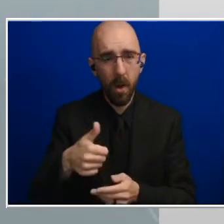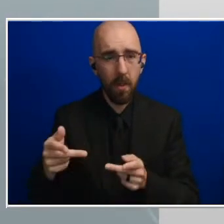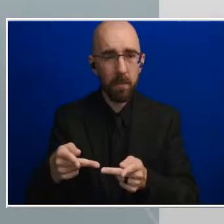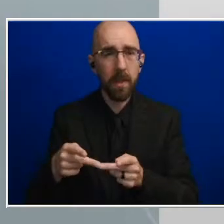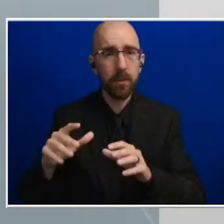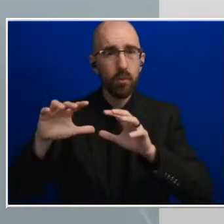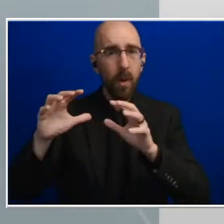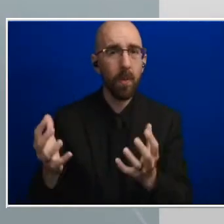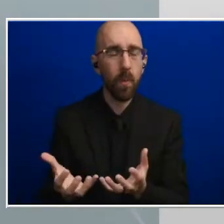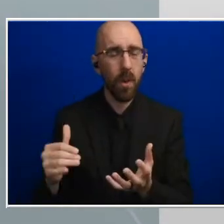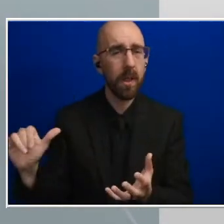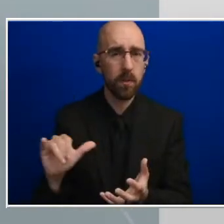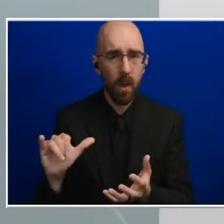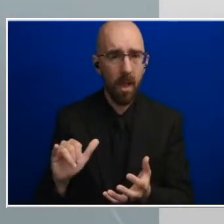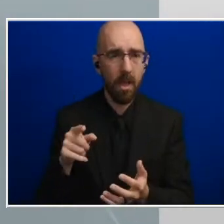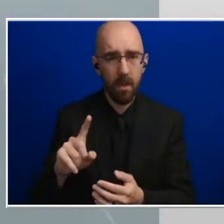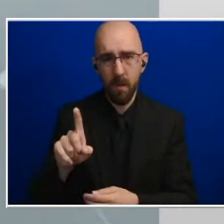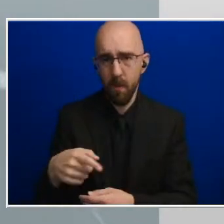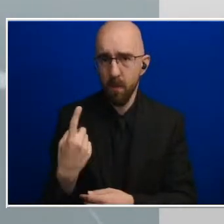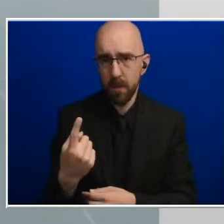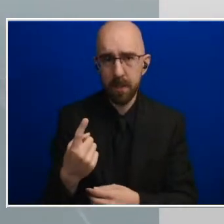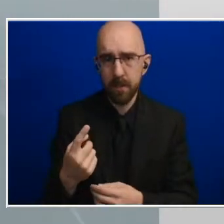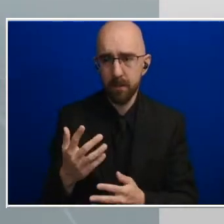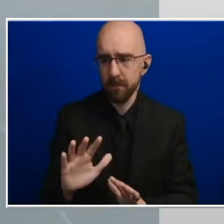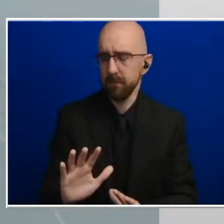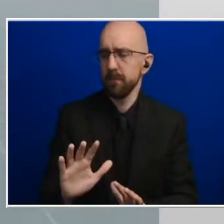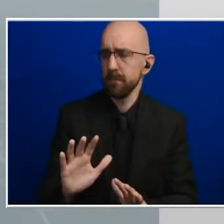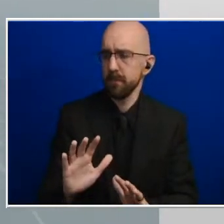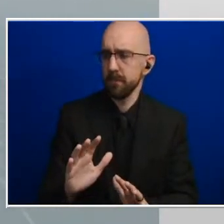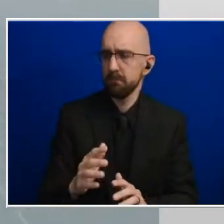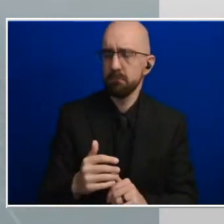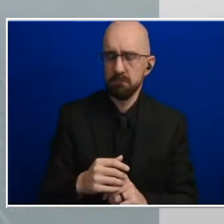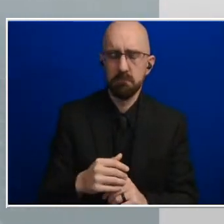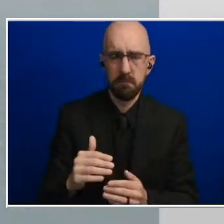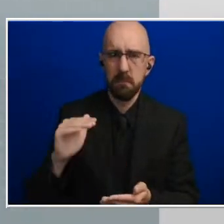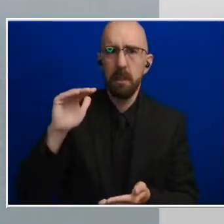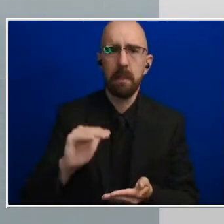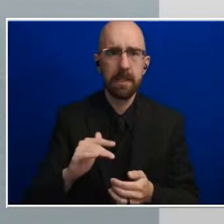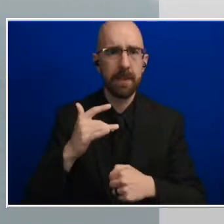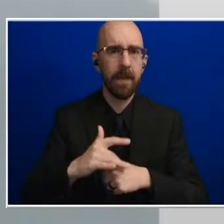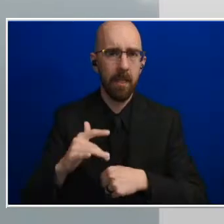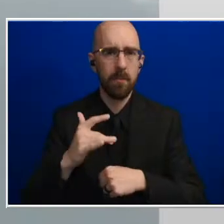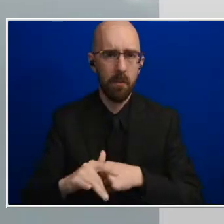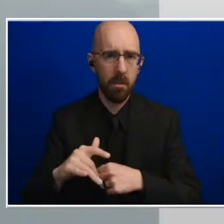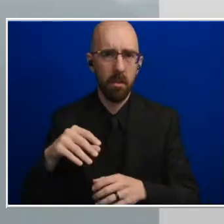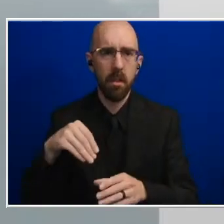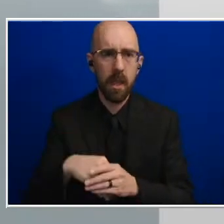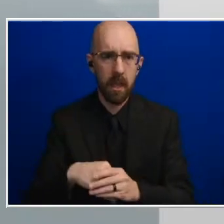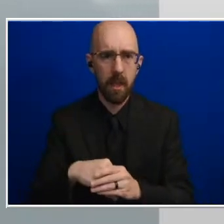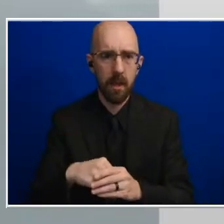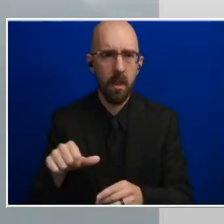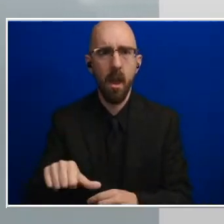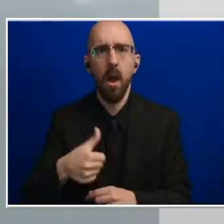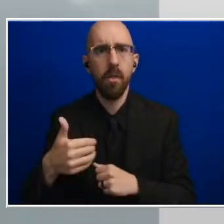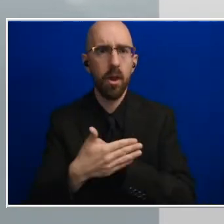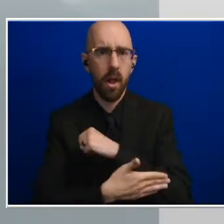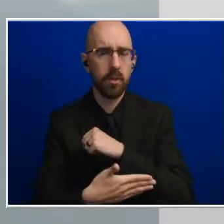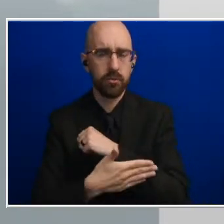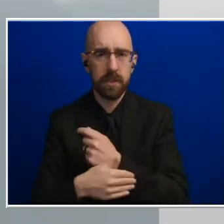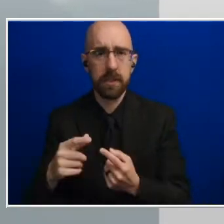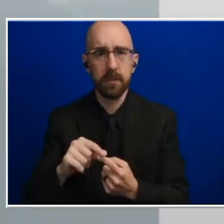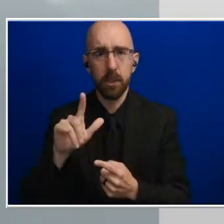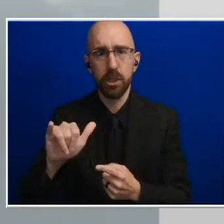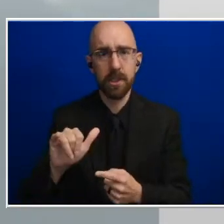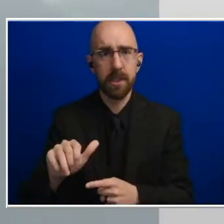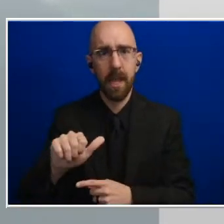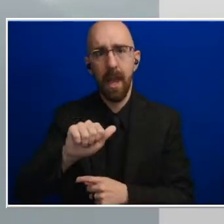It was only very less available in other countries, especially in the African continent,